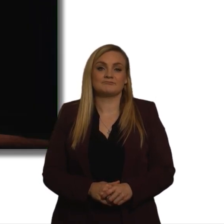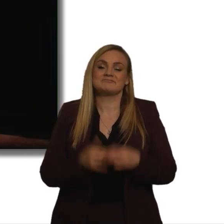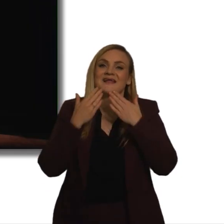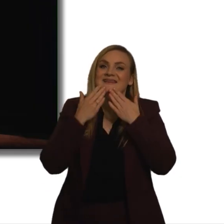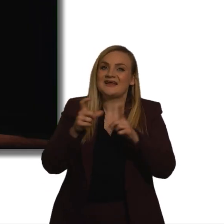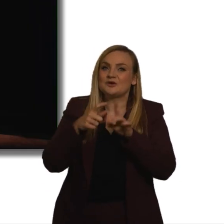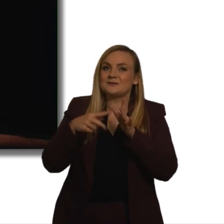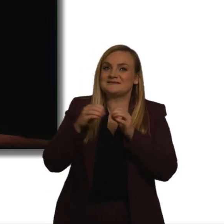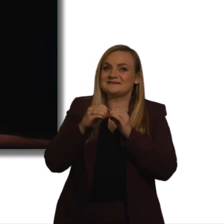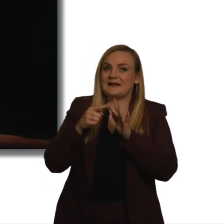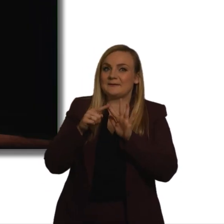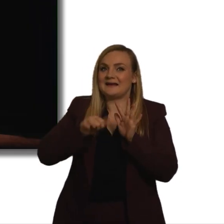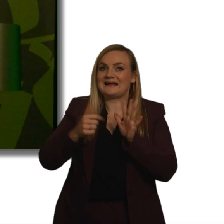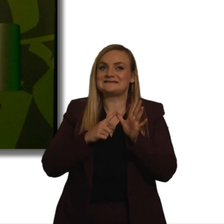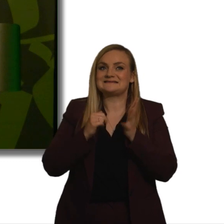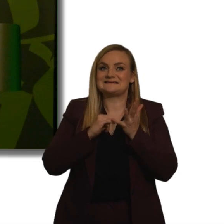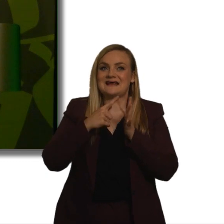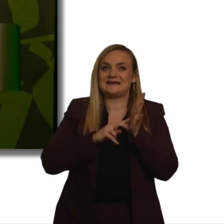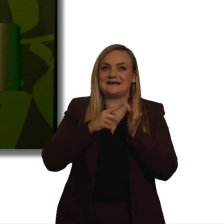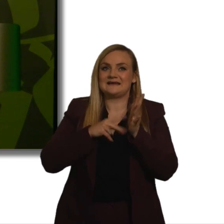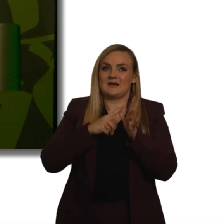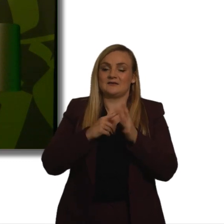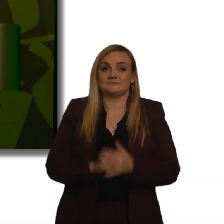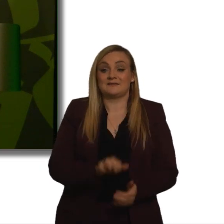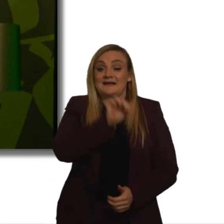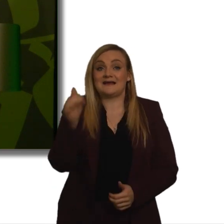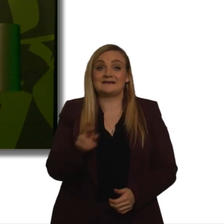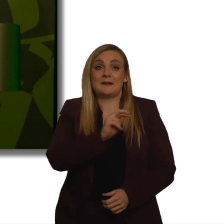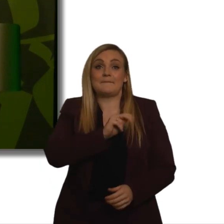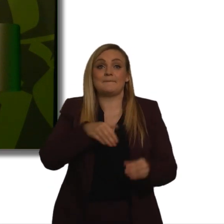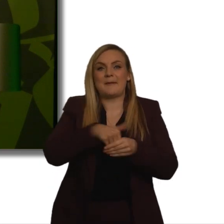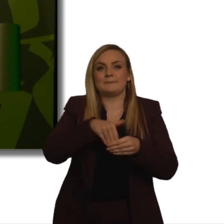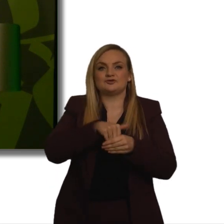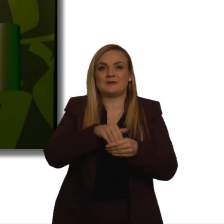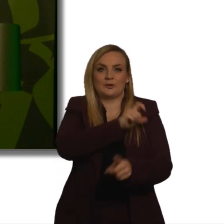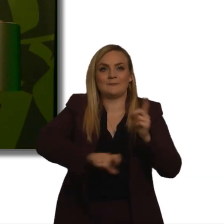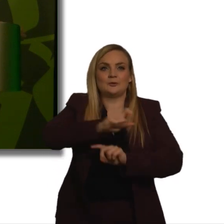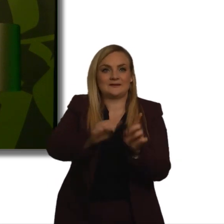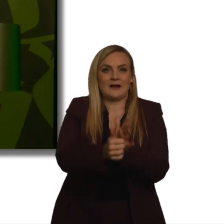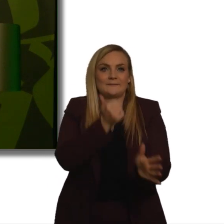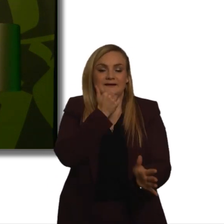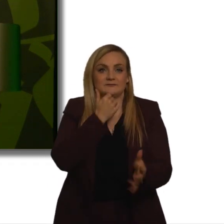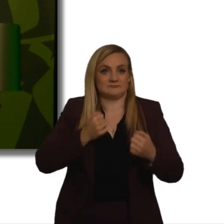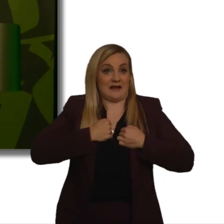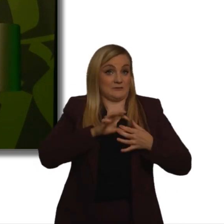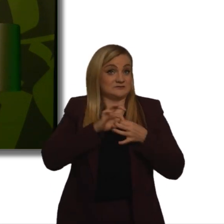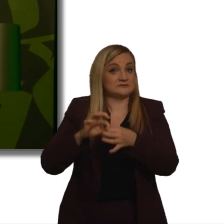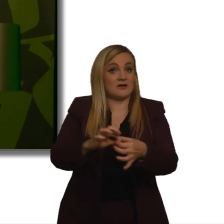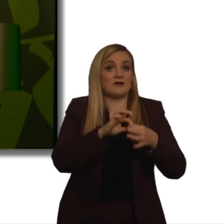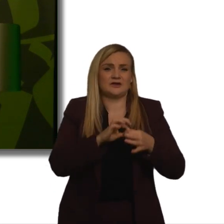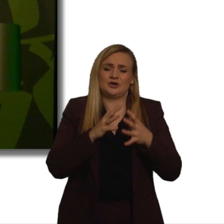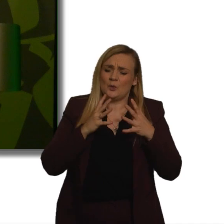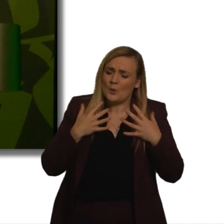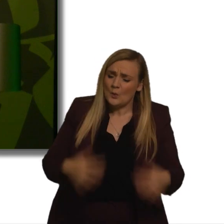So thank you, Debbie and Selina. And next up, it's our membership and community update. As a society,